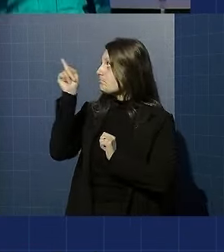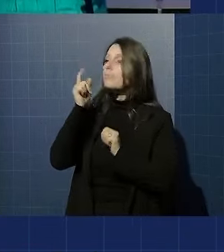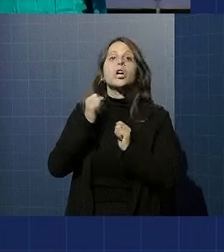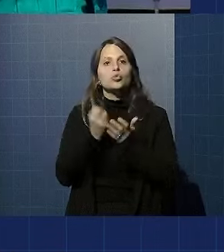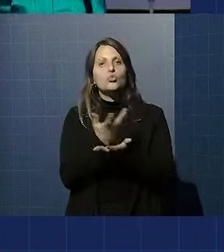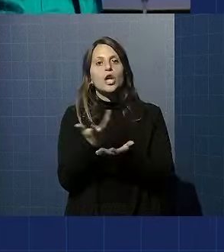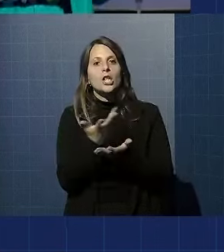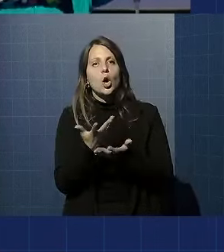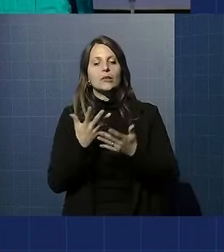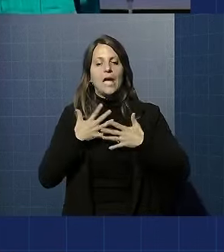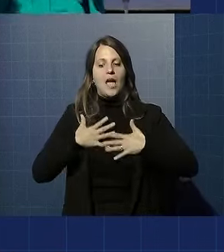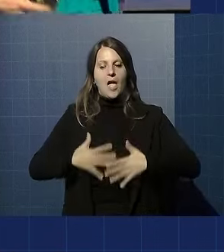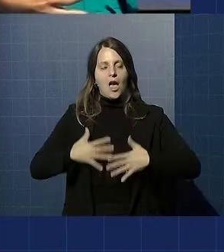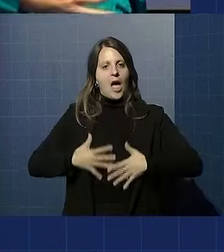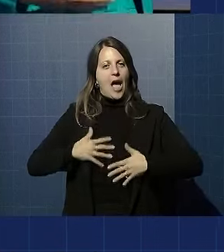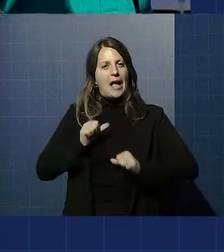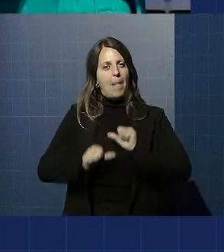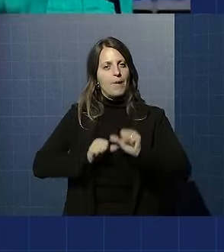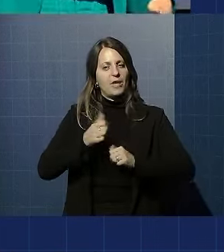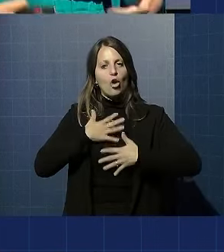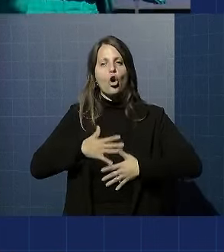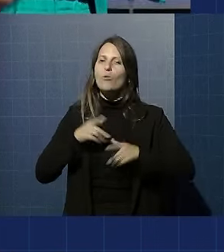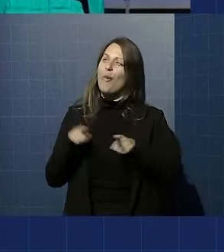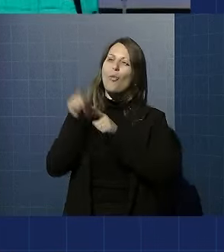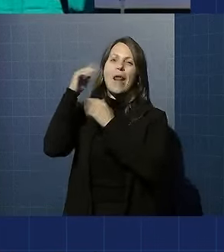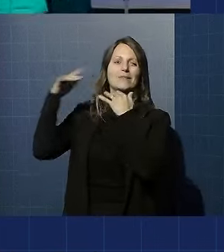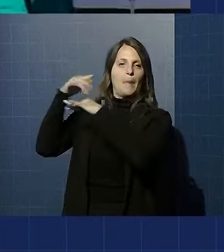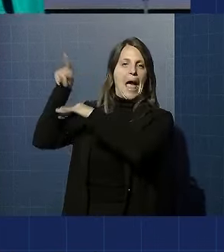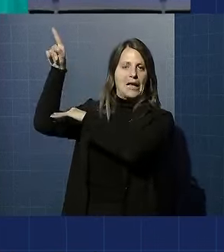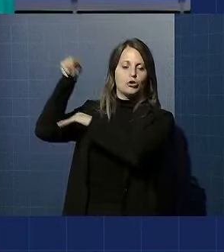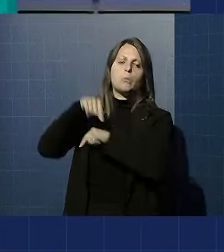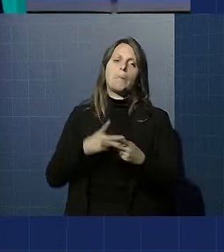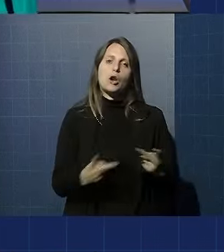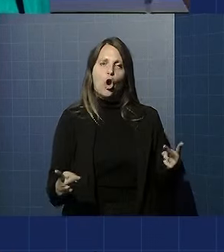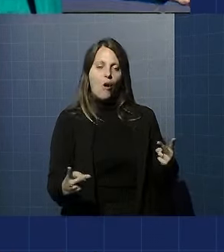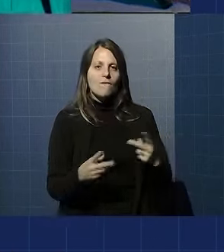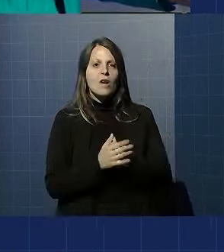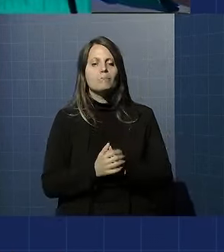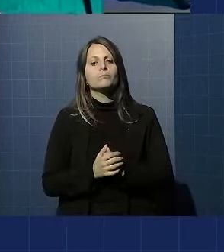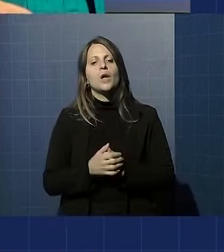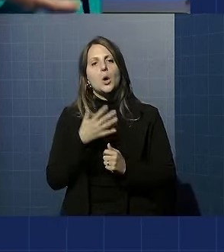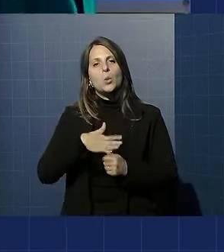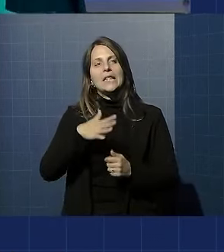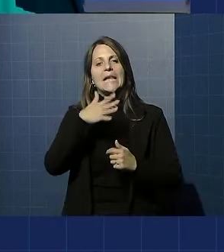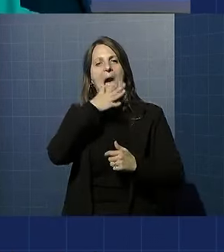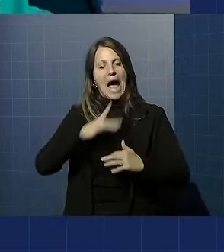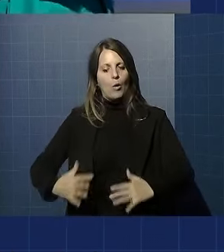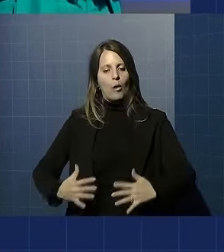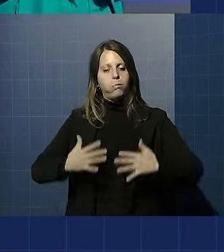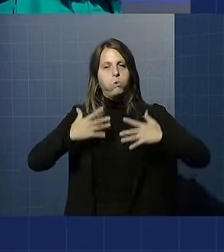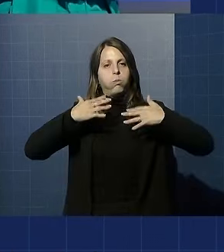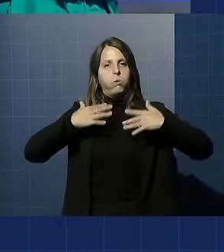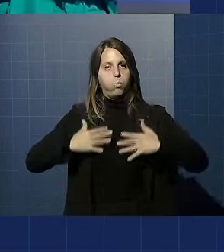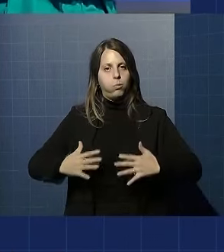no force in the water working on their body, so they also lose muscle. It's very unpleasant, but it's a very good